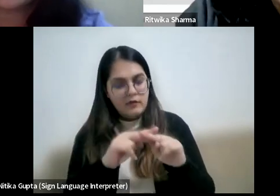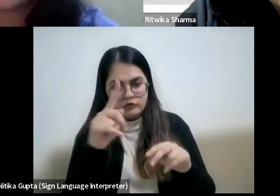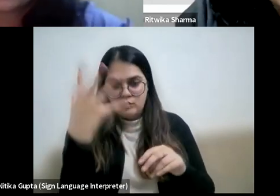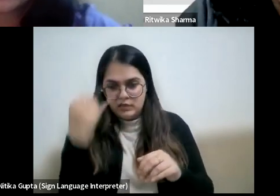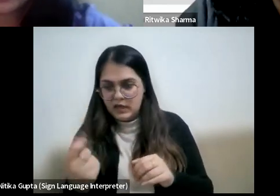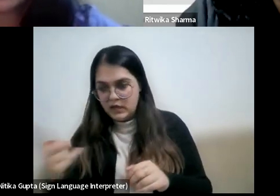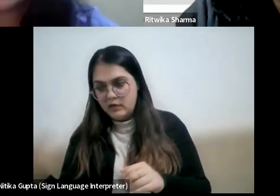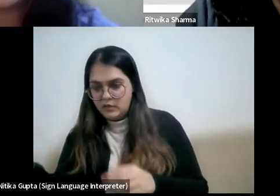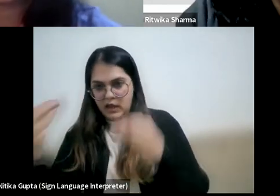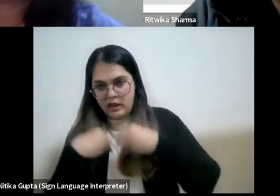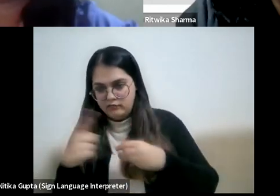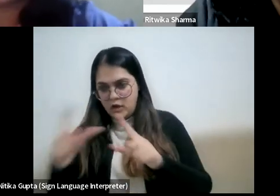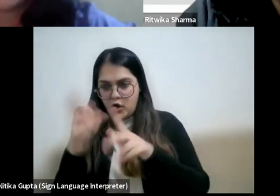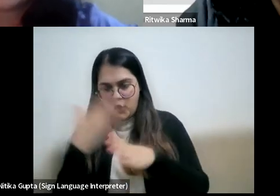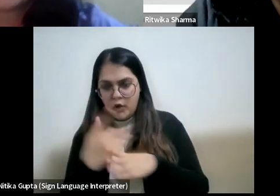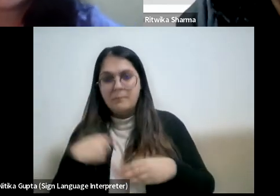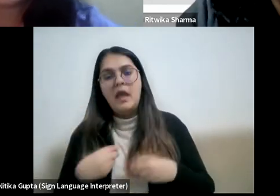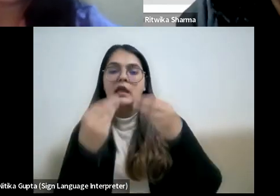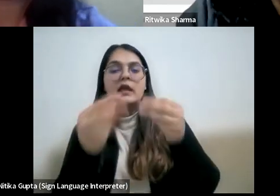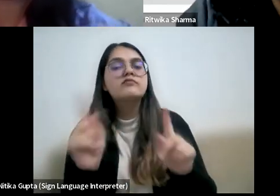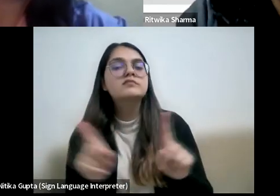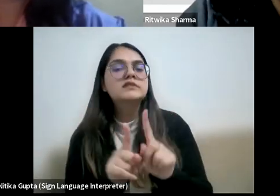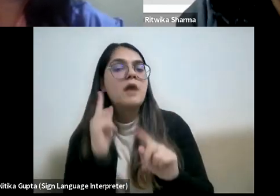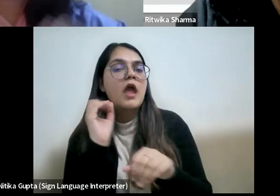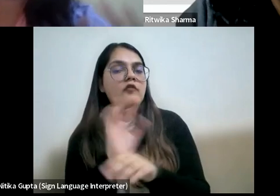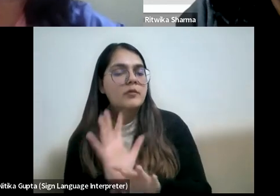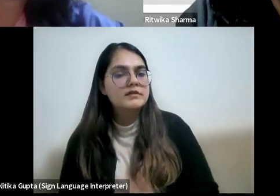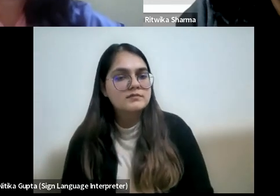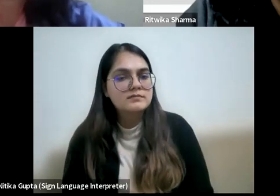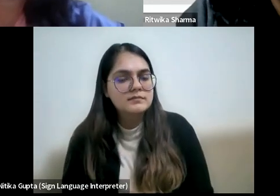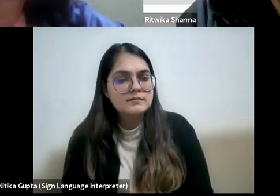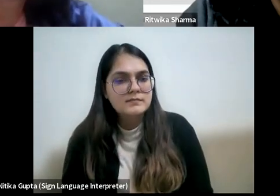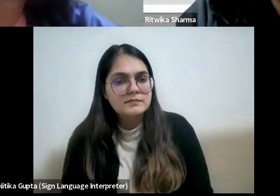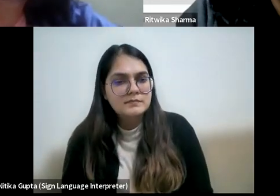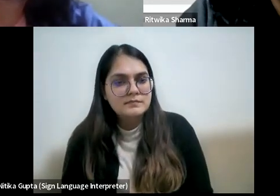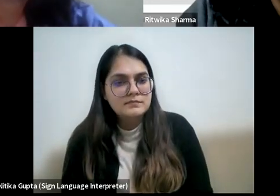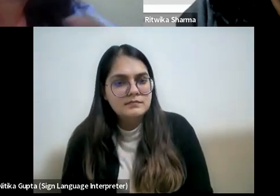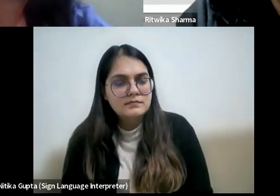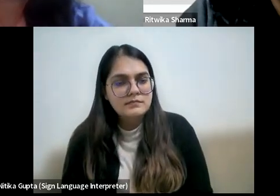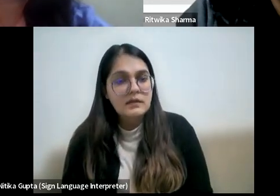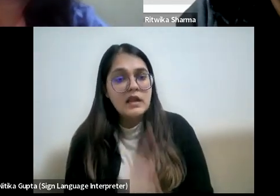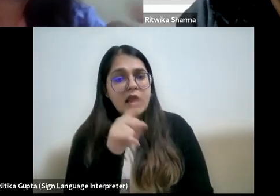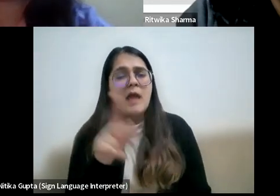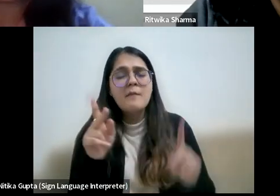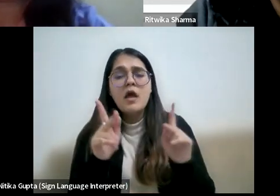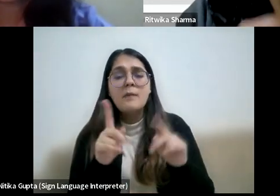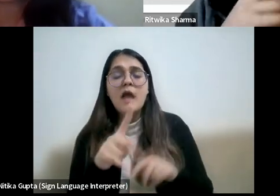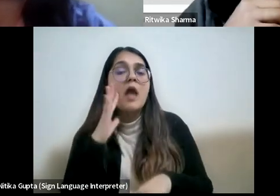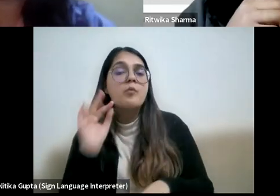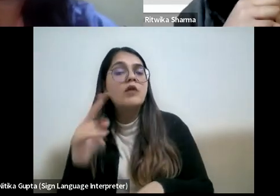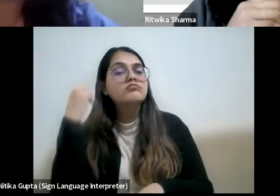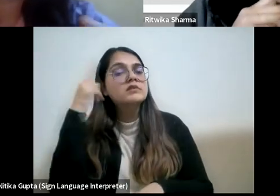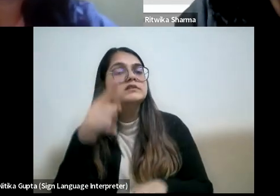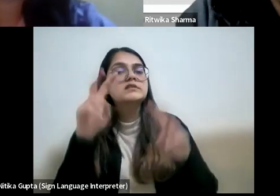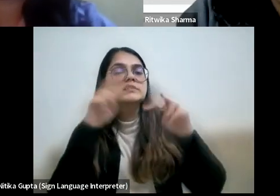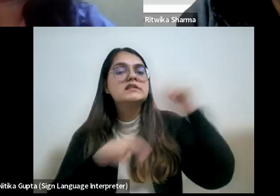this. You produce that document, so you are able to access that. And this is the main research question. Then that is